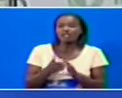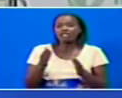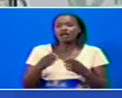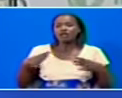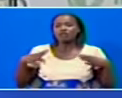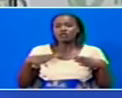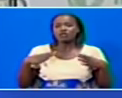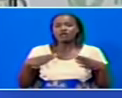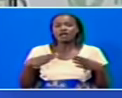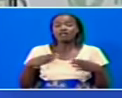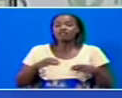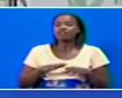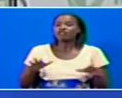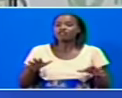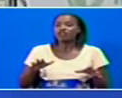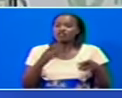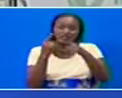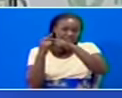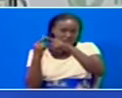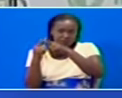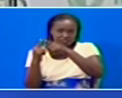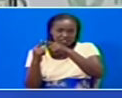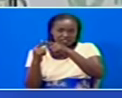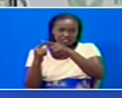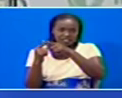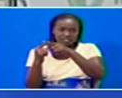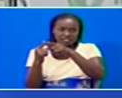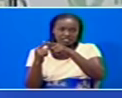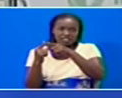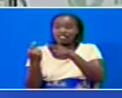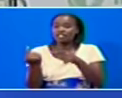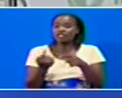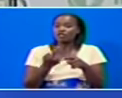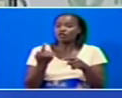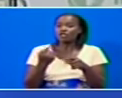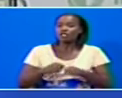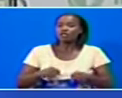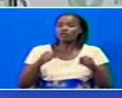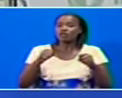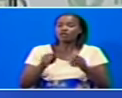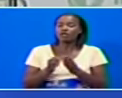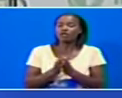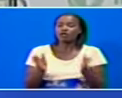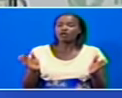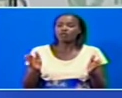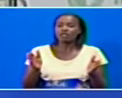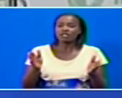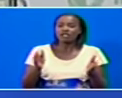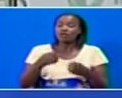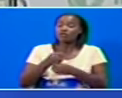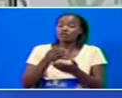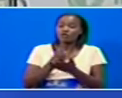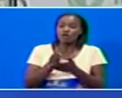for extremists, right, to recruit from. The only way we'll be able to beat that is by opening our borders, by making sure that they